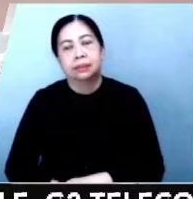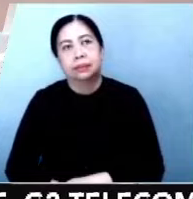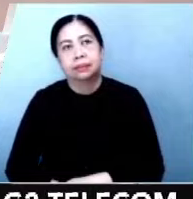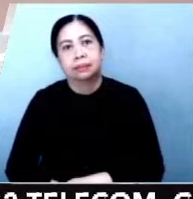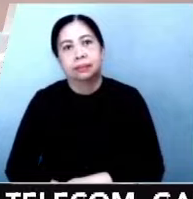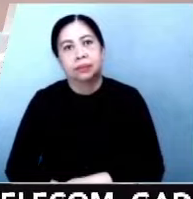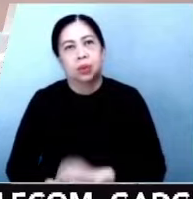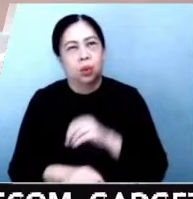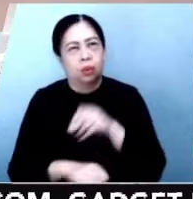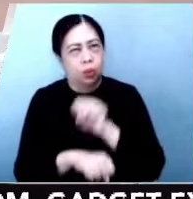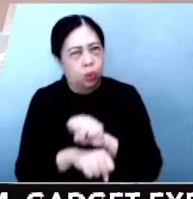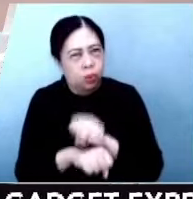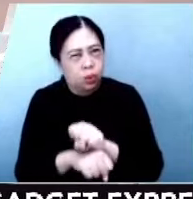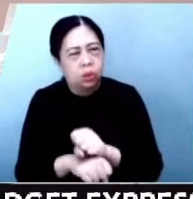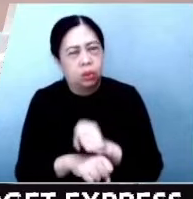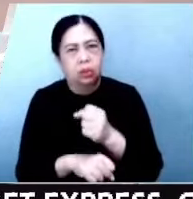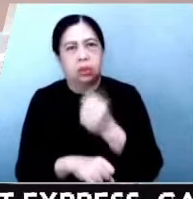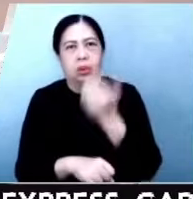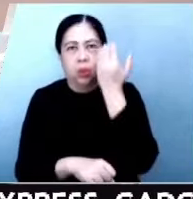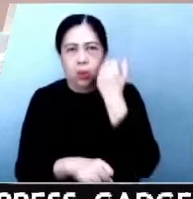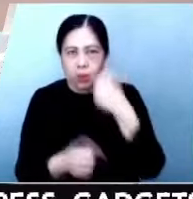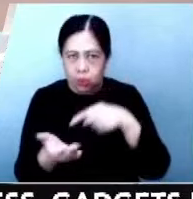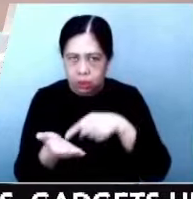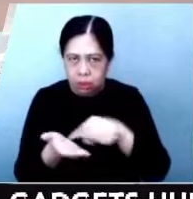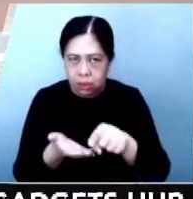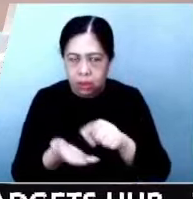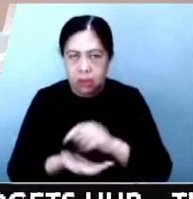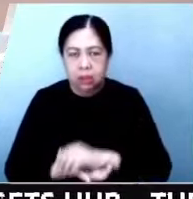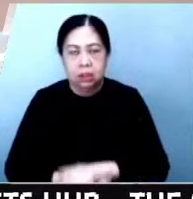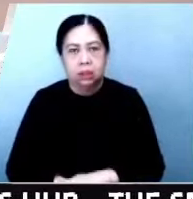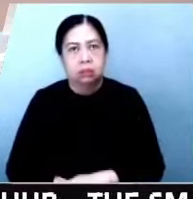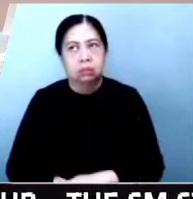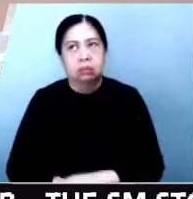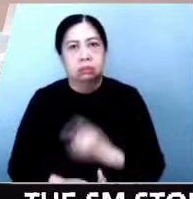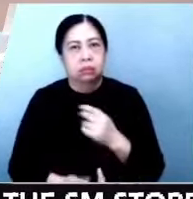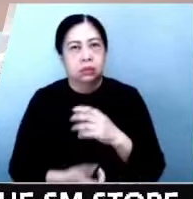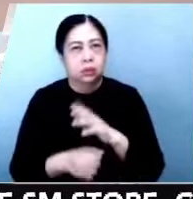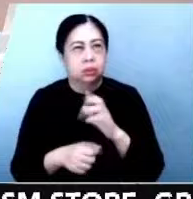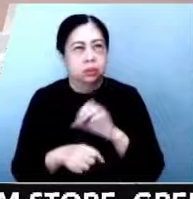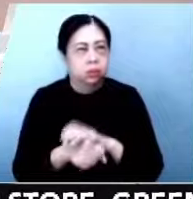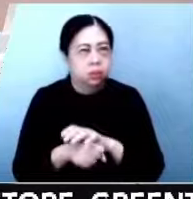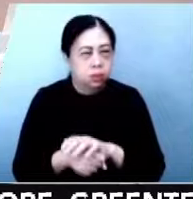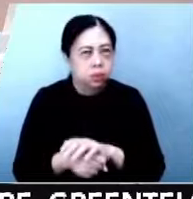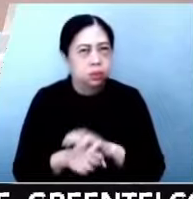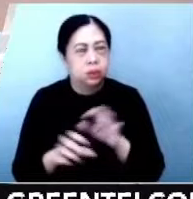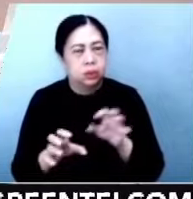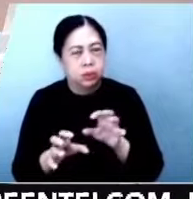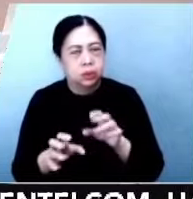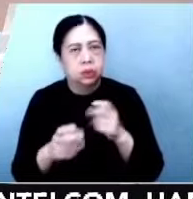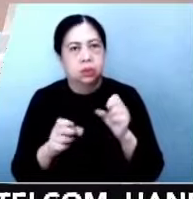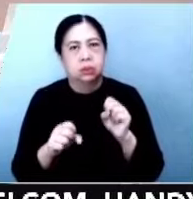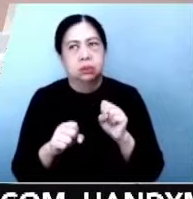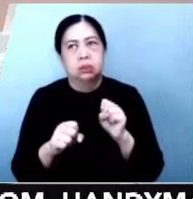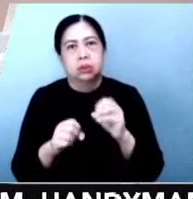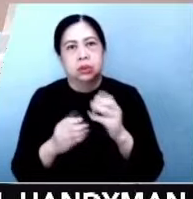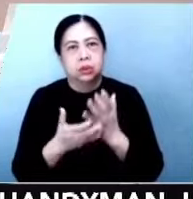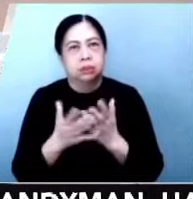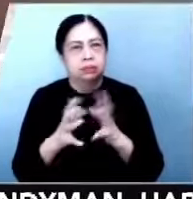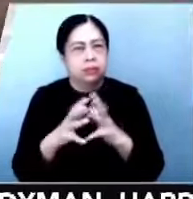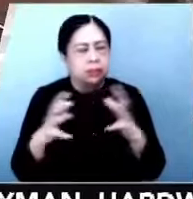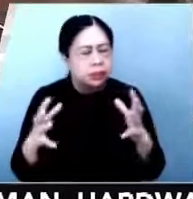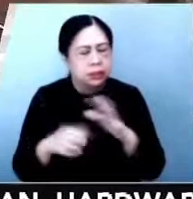overworked, underpaid. And because of that, sila po ay stressed na